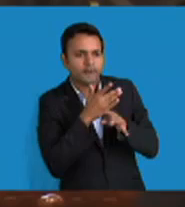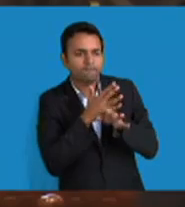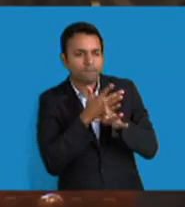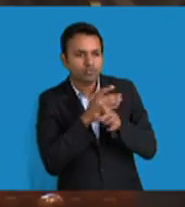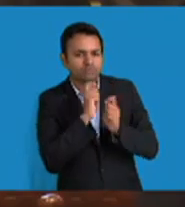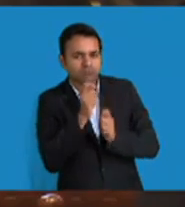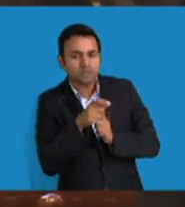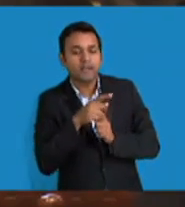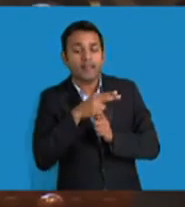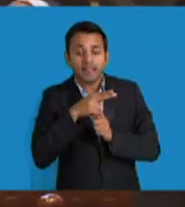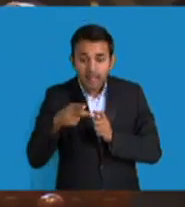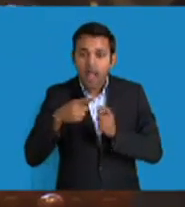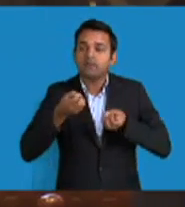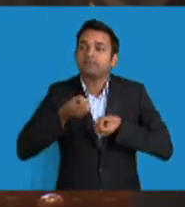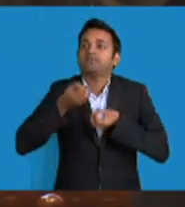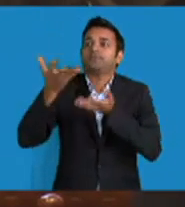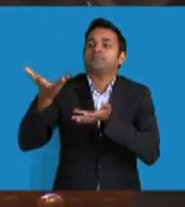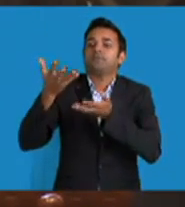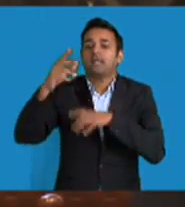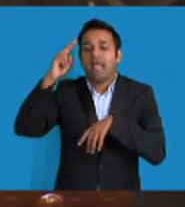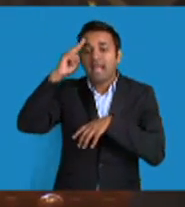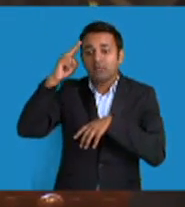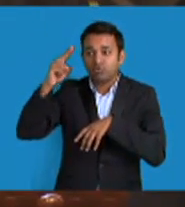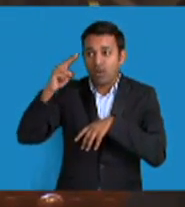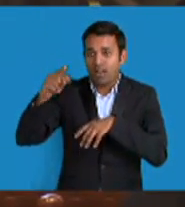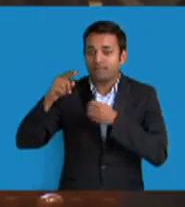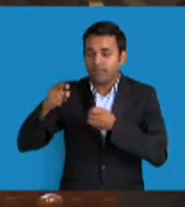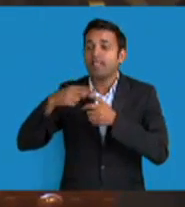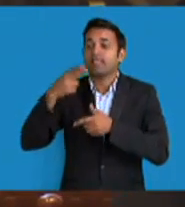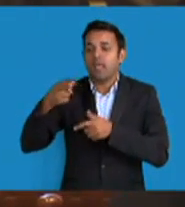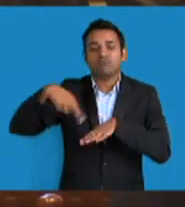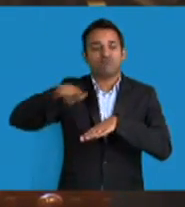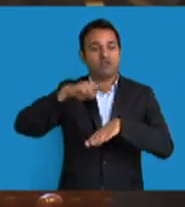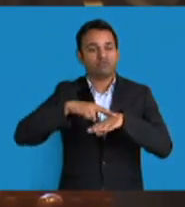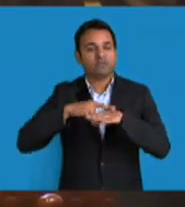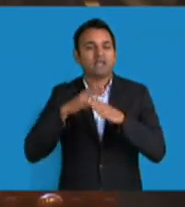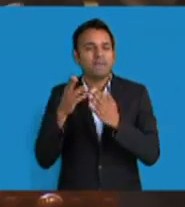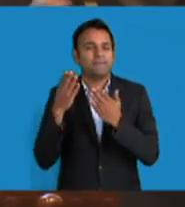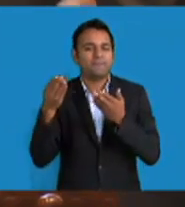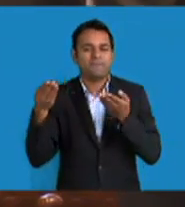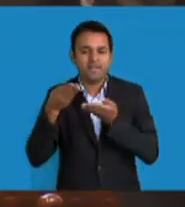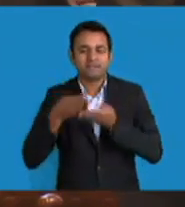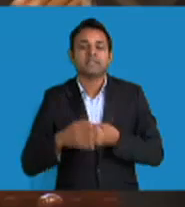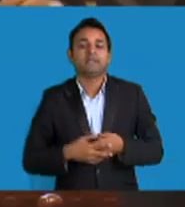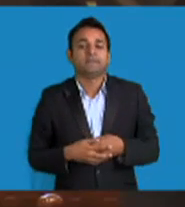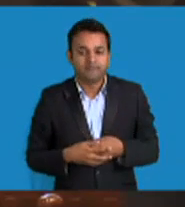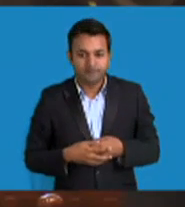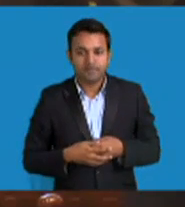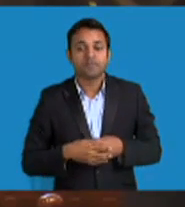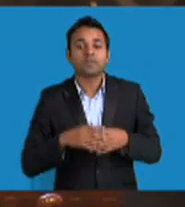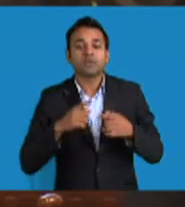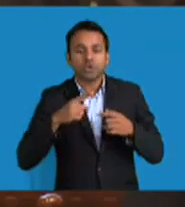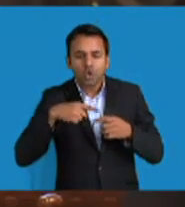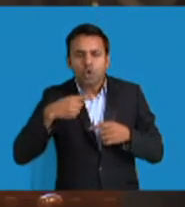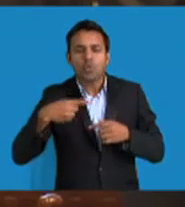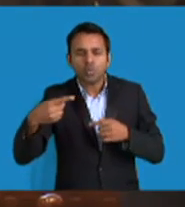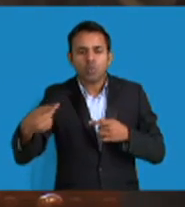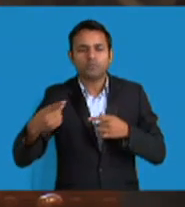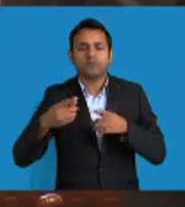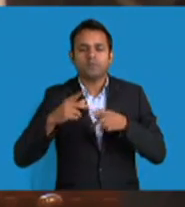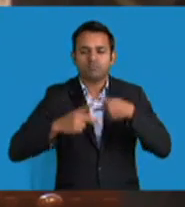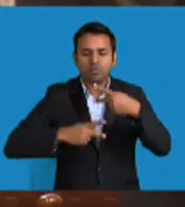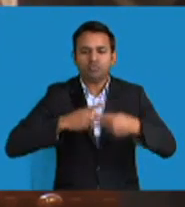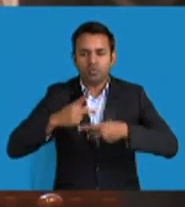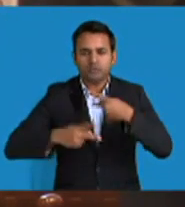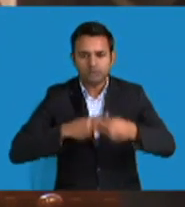databases. Madam Speaker, the Ministry continues to make progress in pursuit of cross-border fishing, and